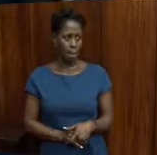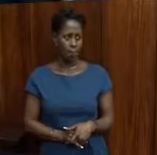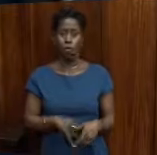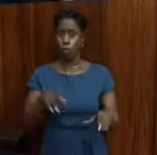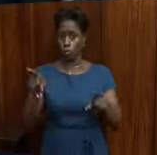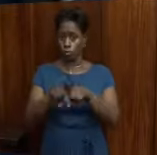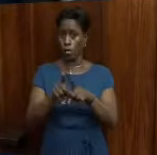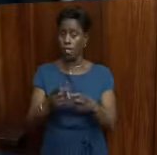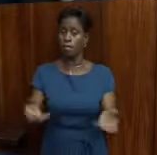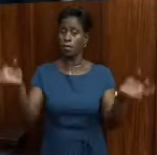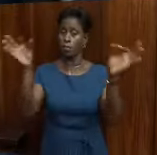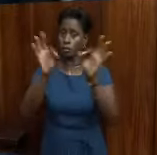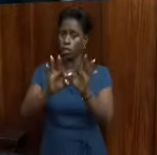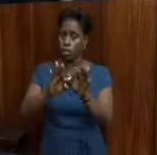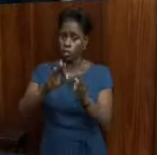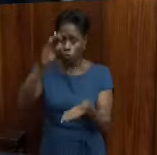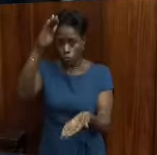pollution.